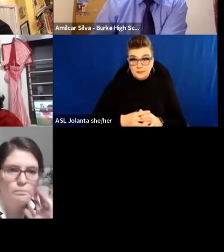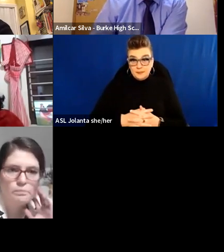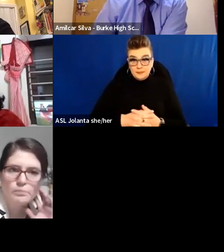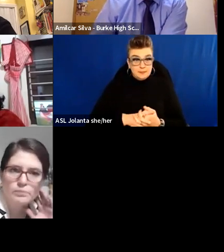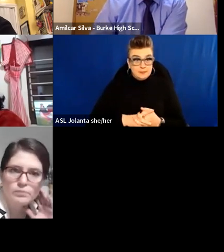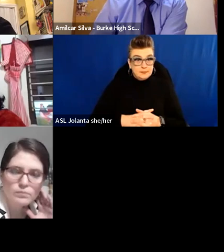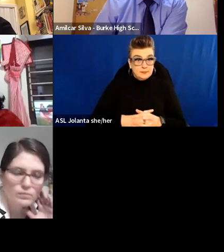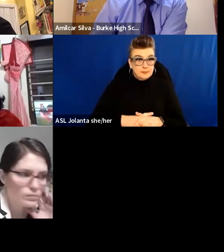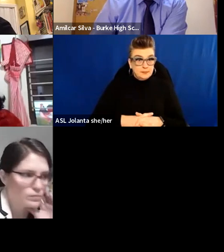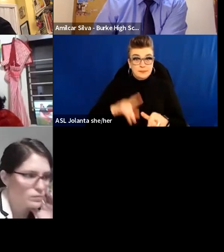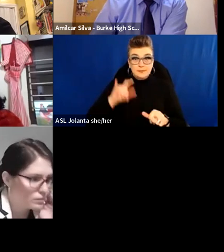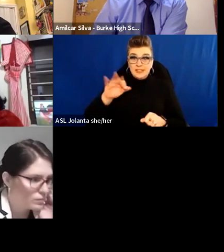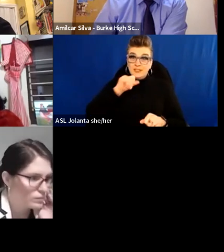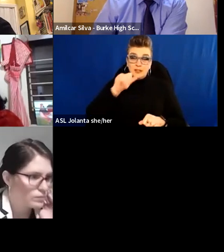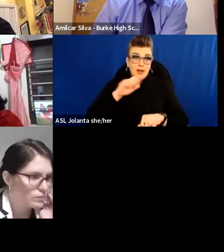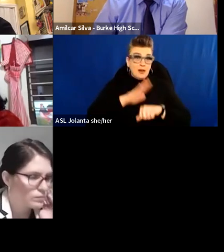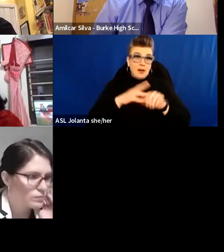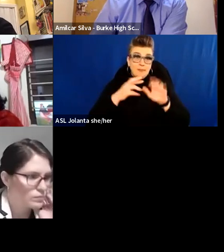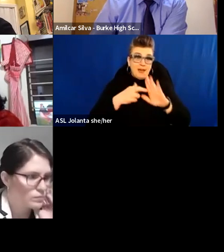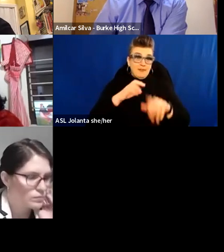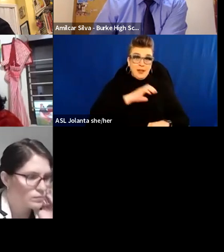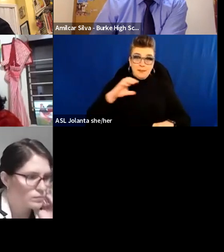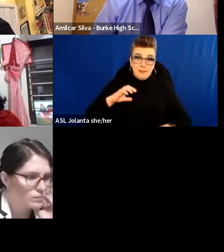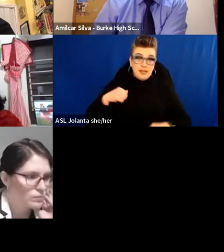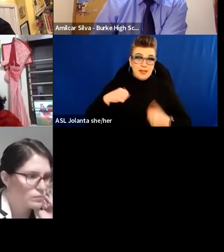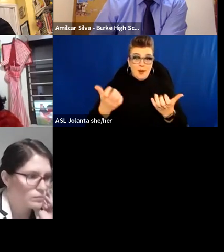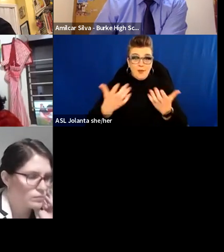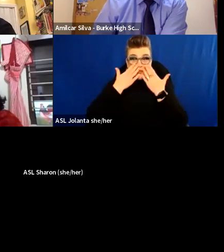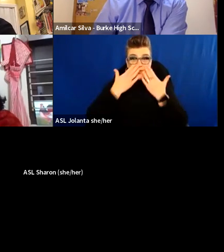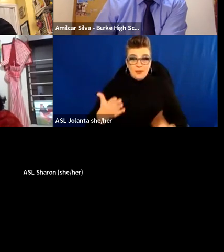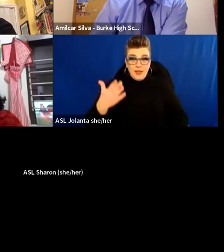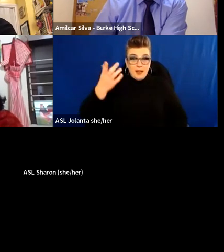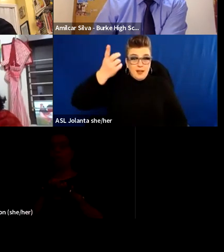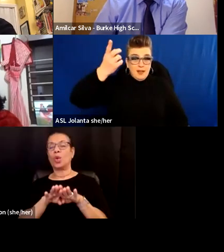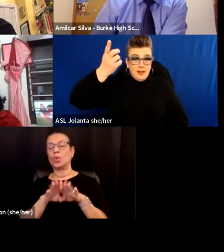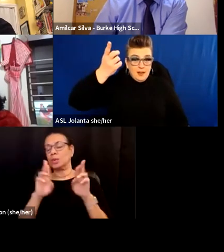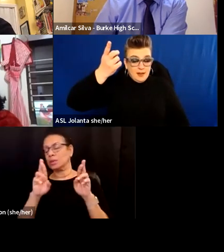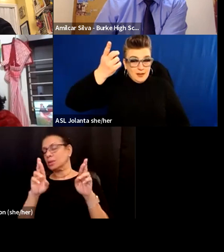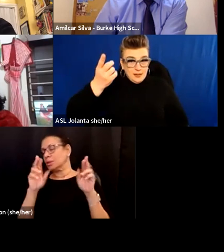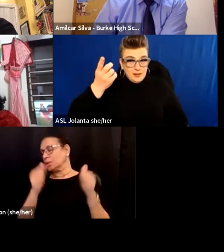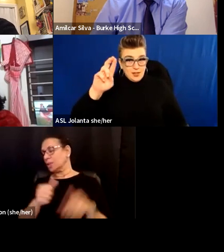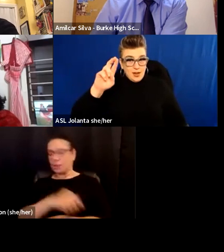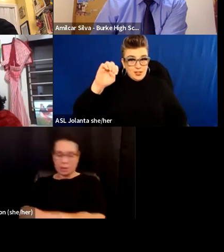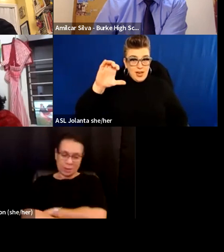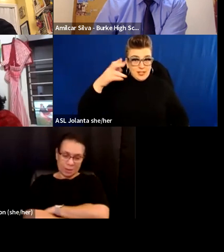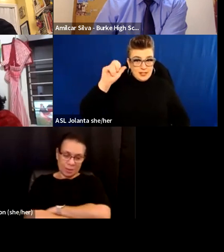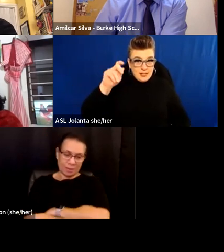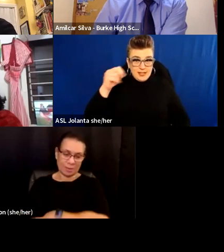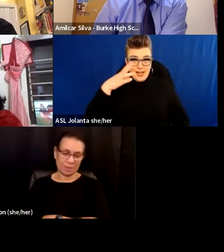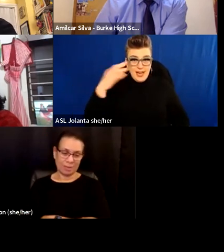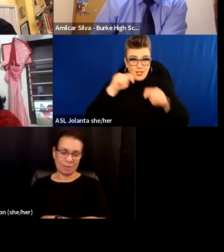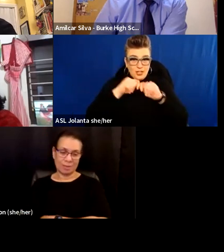if not i on behalf of the committee i want to thank dr eggleston and your team and school